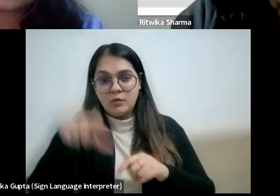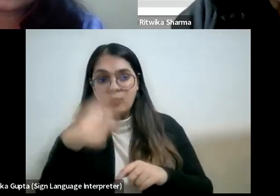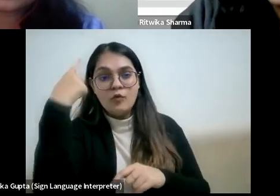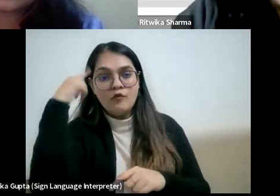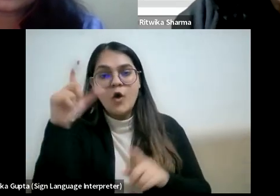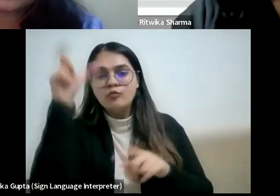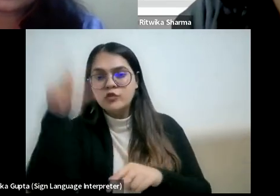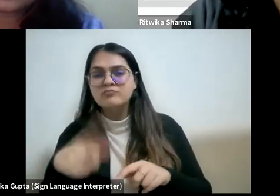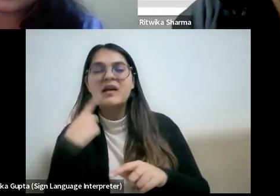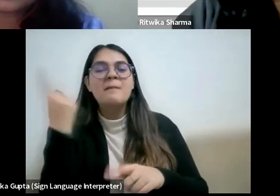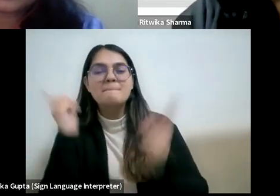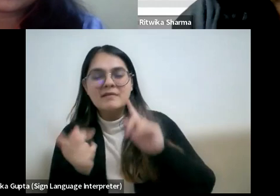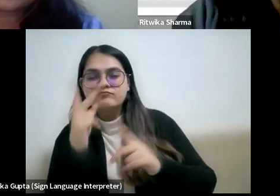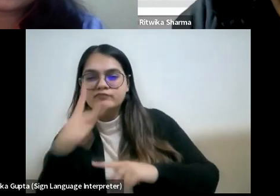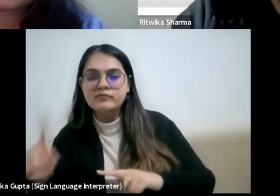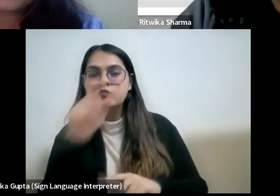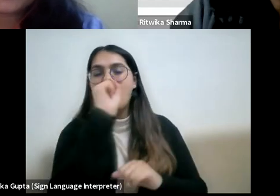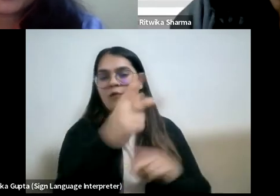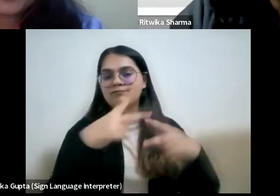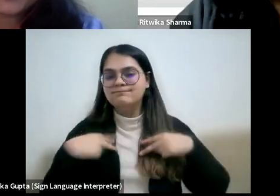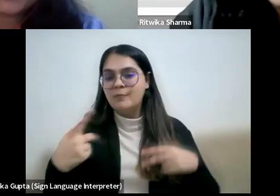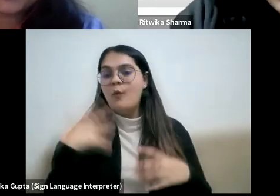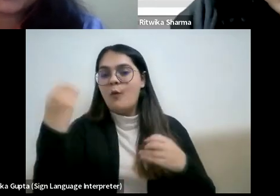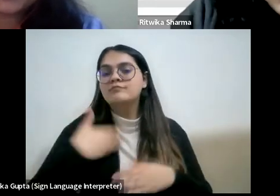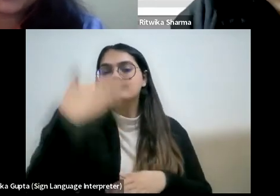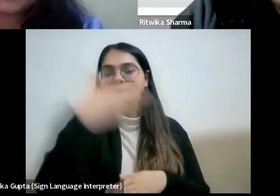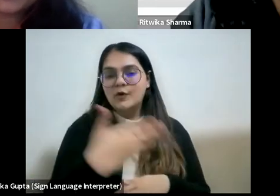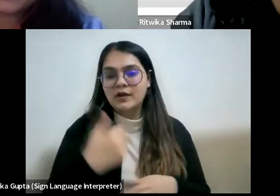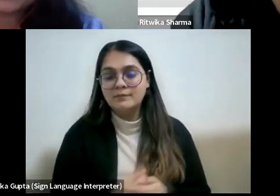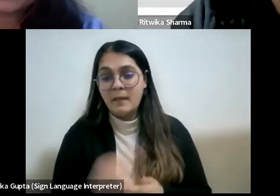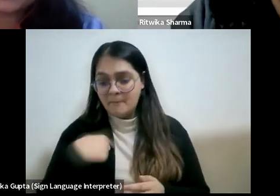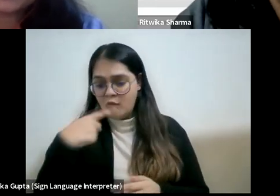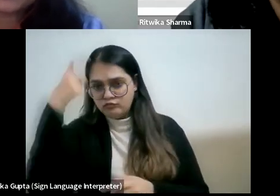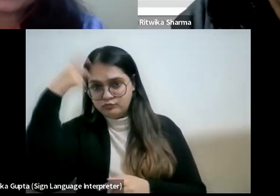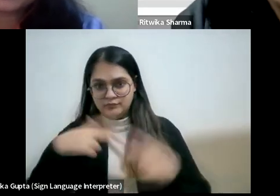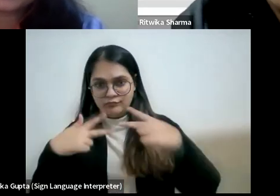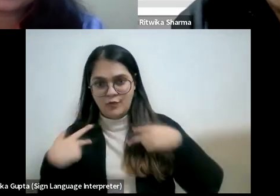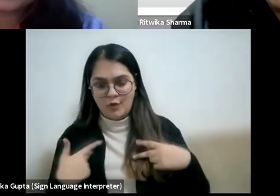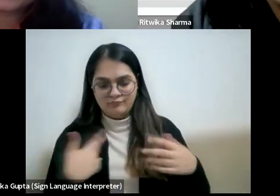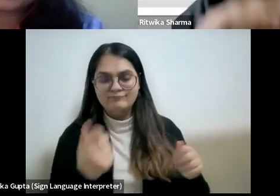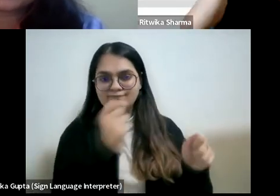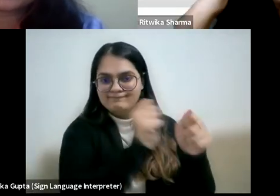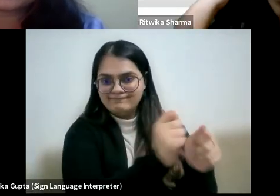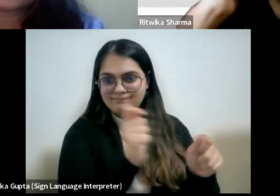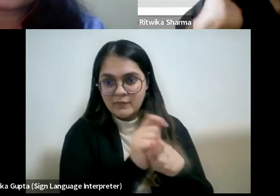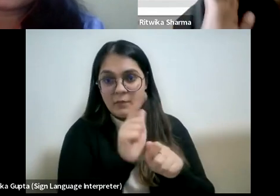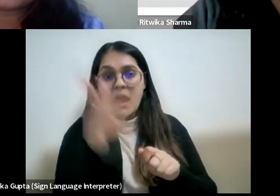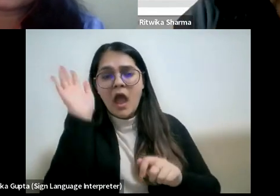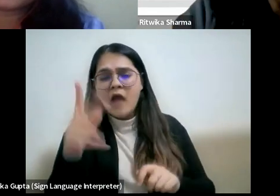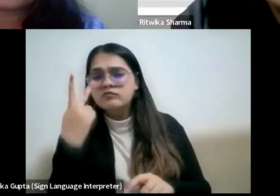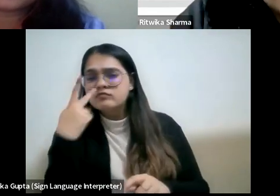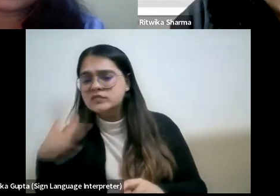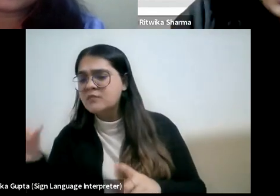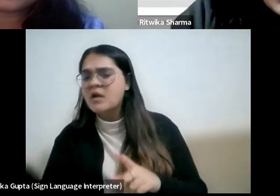and criminal justice. So congratulations for that, Afreen. As a Samvidhaan Fellow, Afreen studied the impact of the Citizenship Amendment